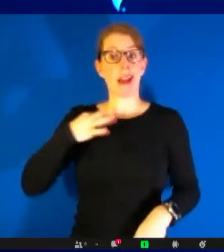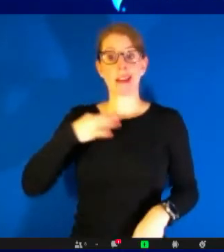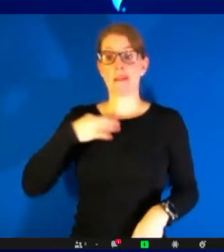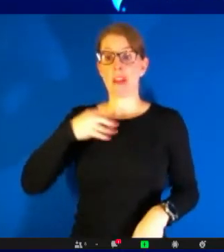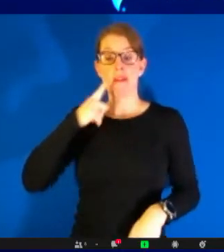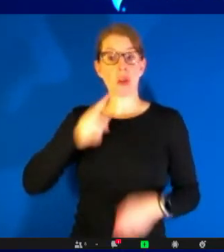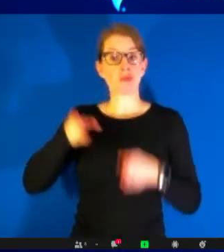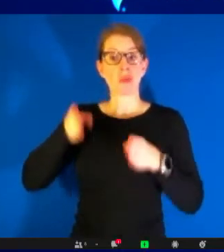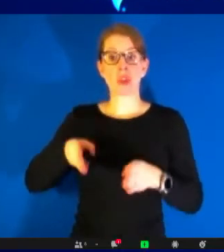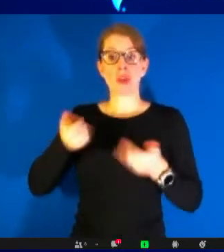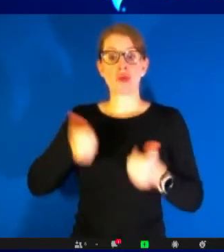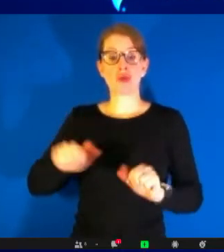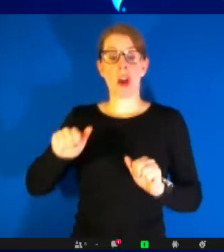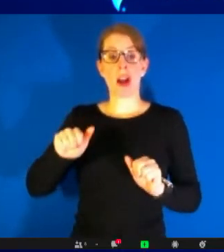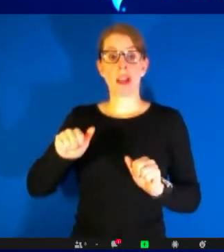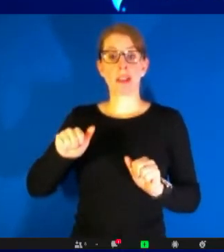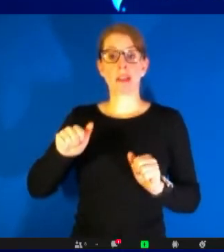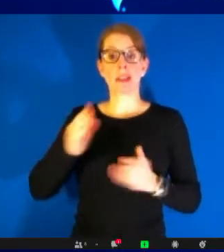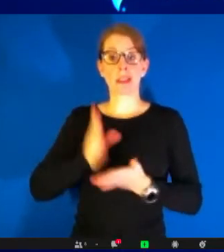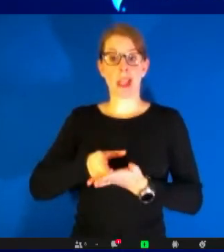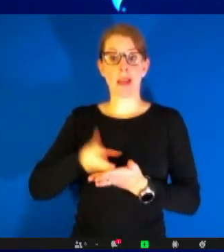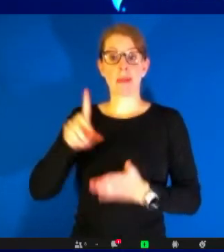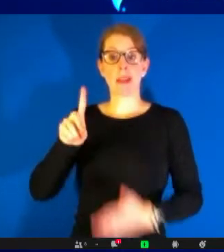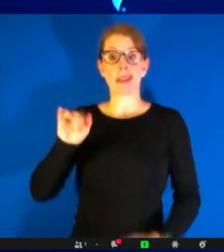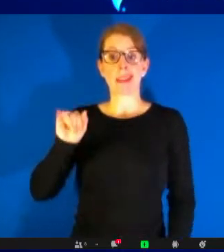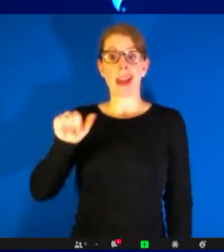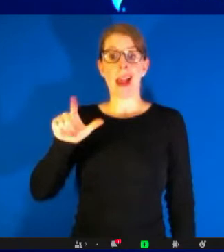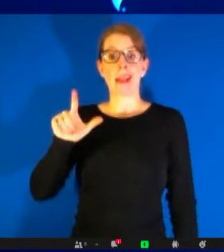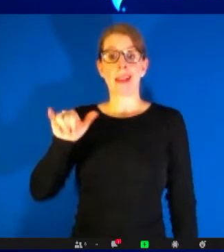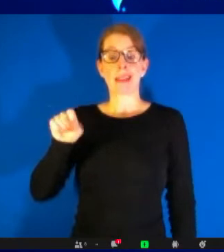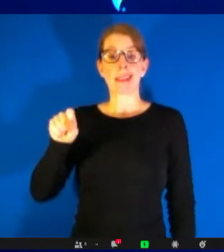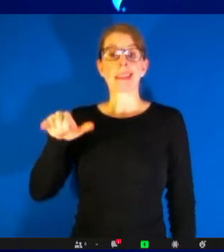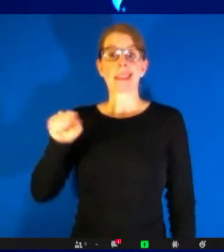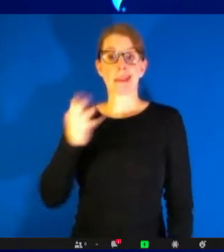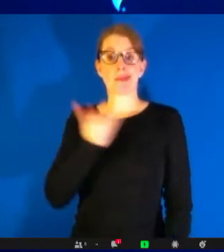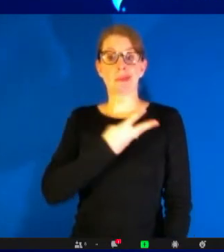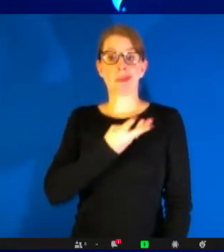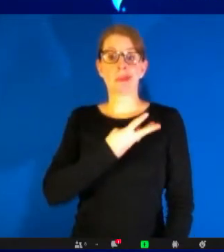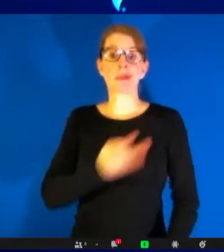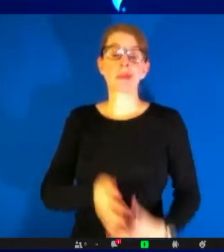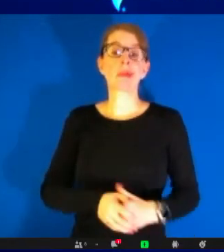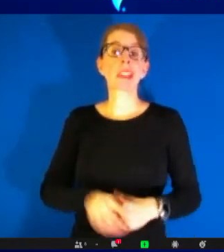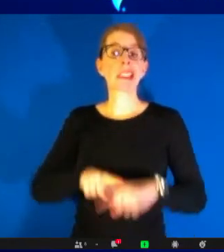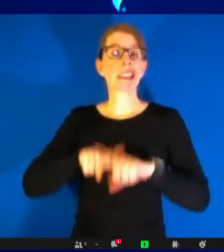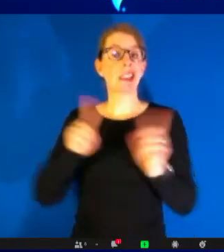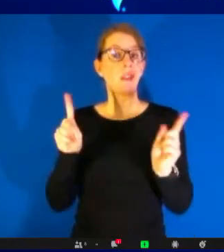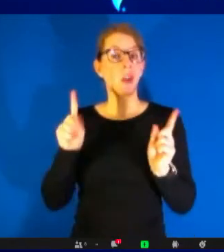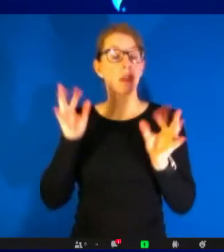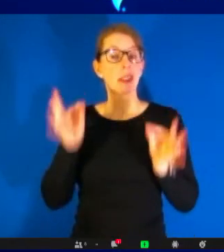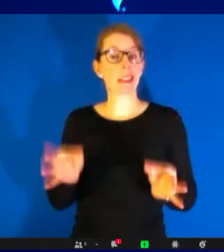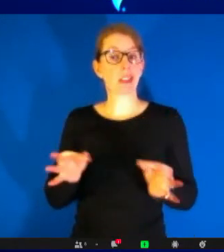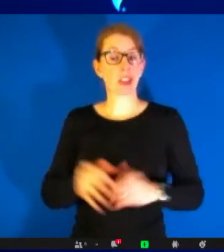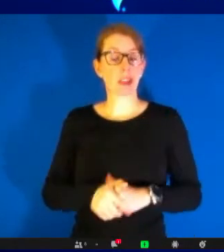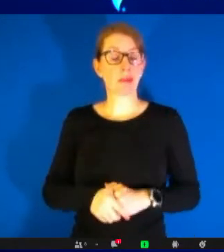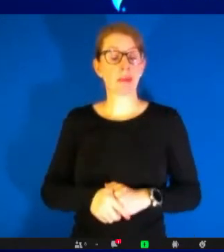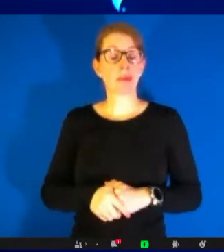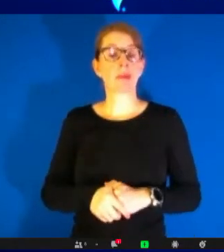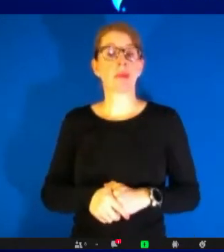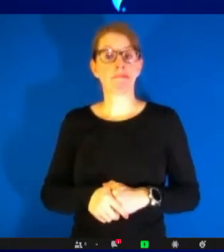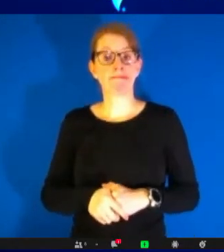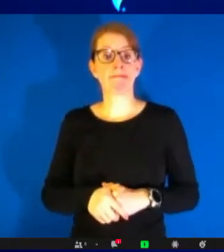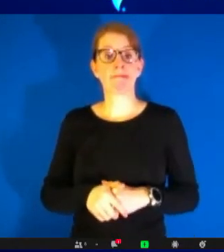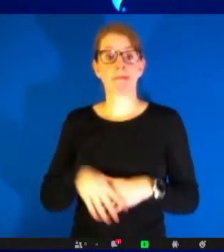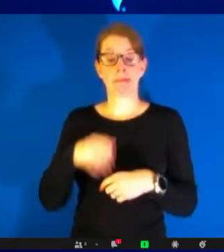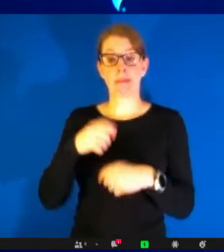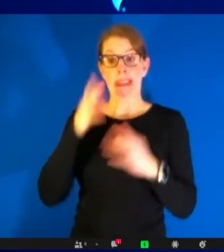to get off dialysis or Correct. stave off dialysis completely. So those are difficult decisions. Those are decisions we've been making over the past